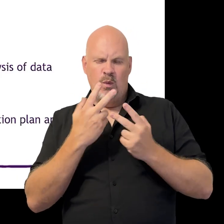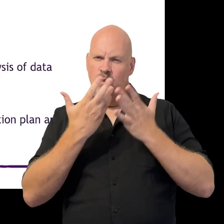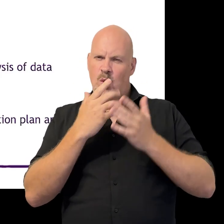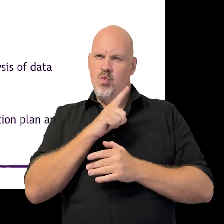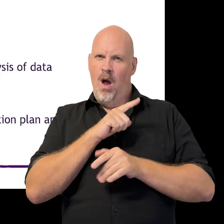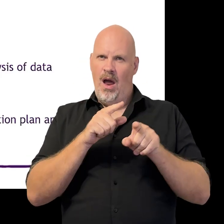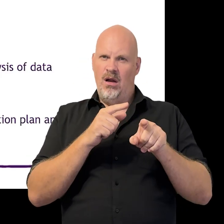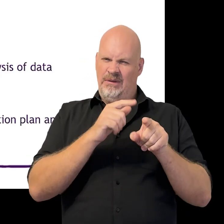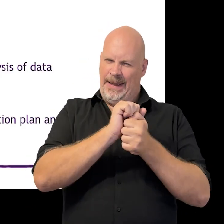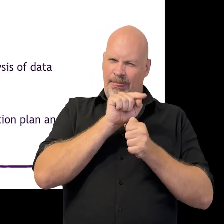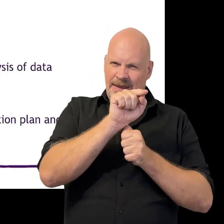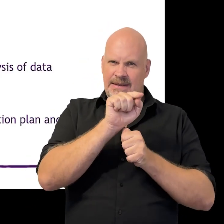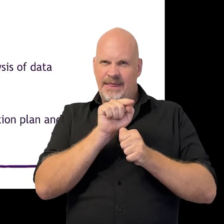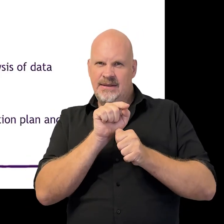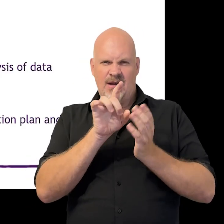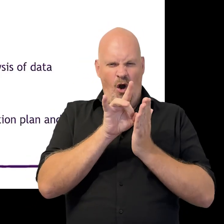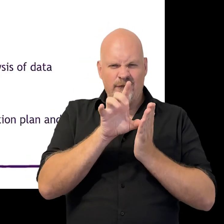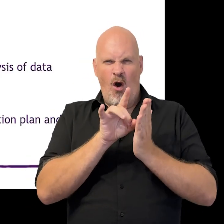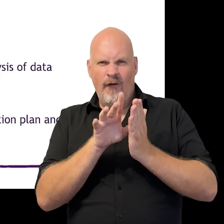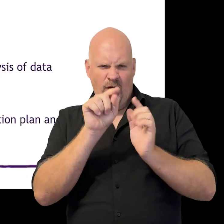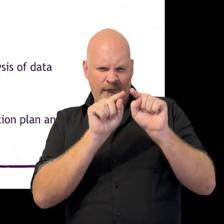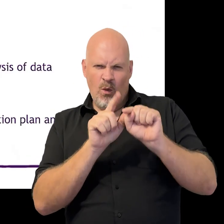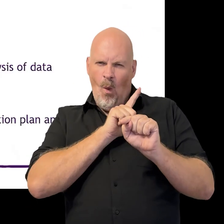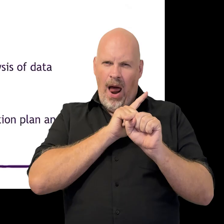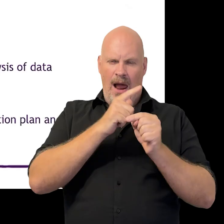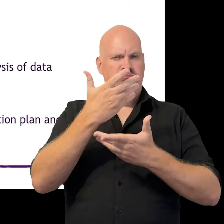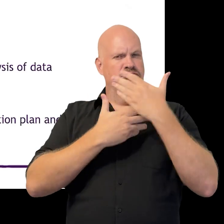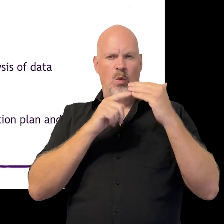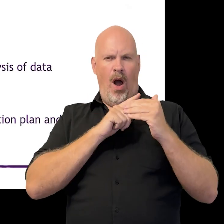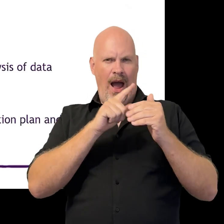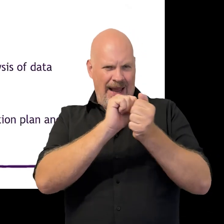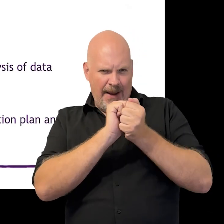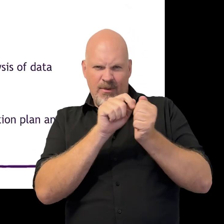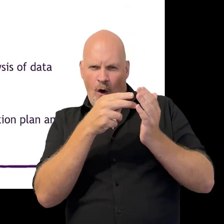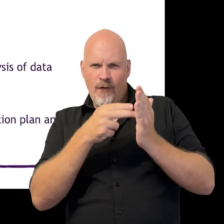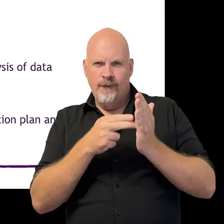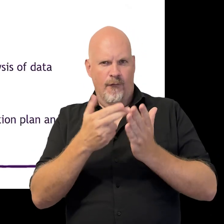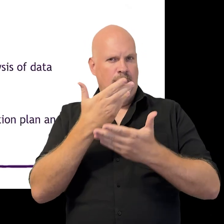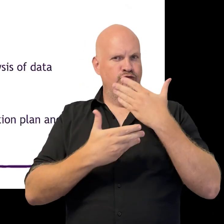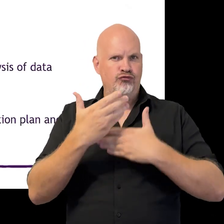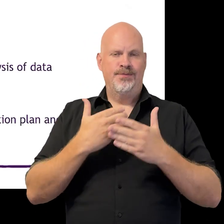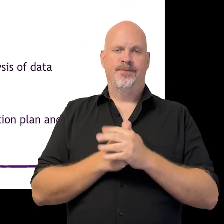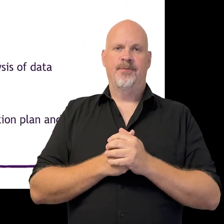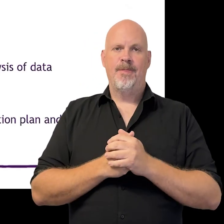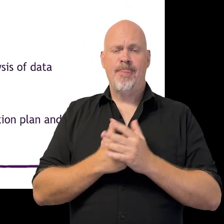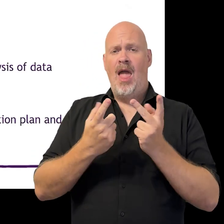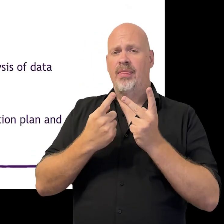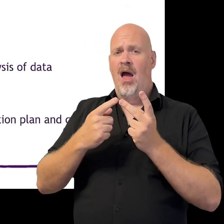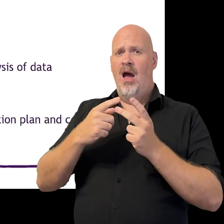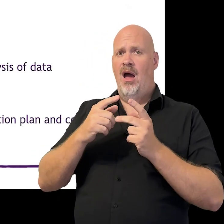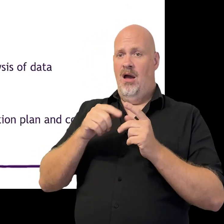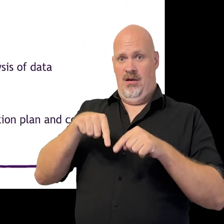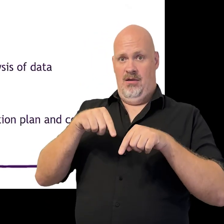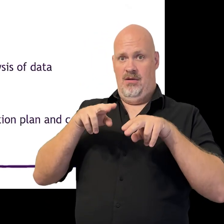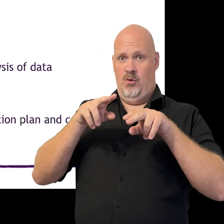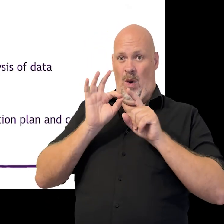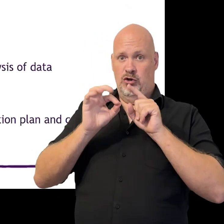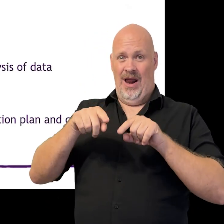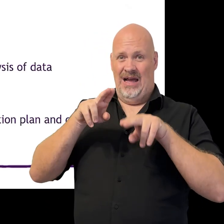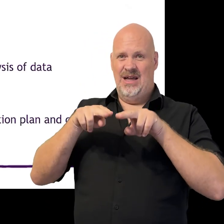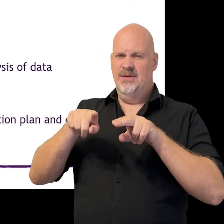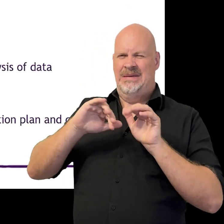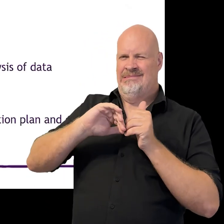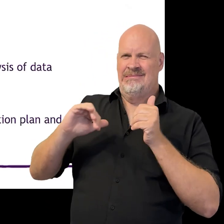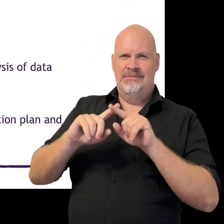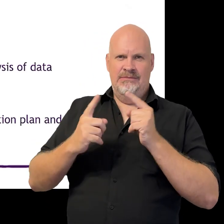the research study. You then, from that, draw a set of recommendations to address the business